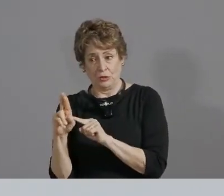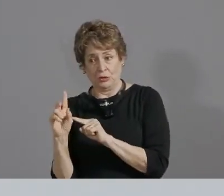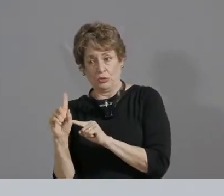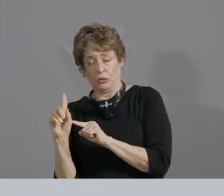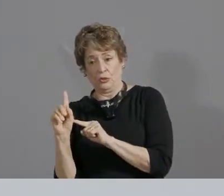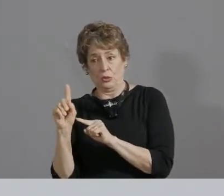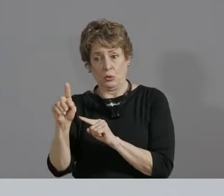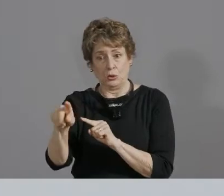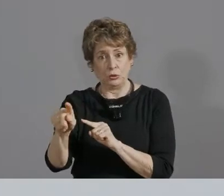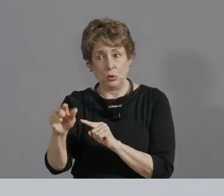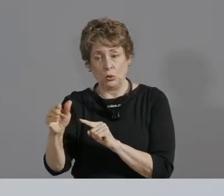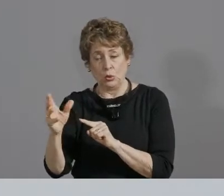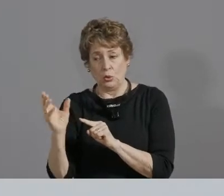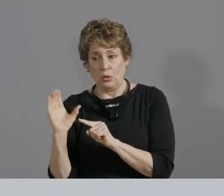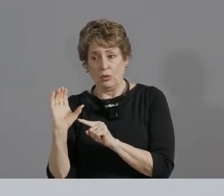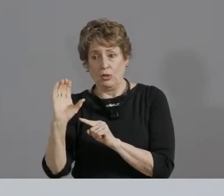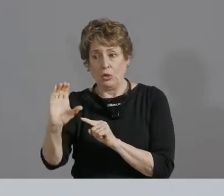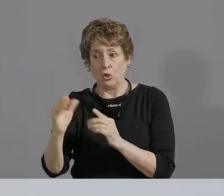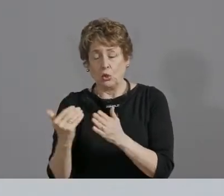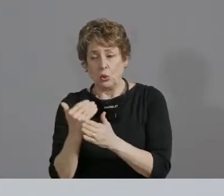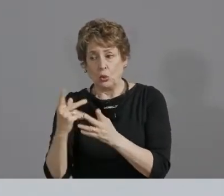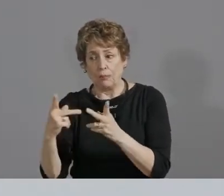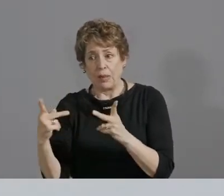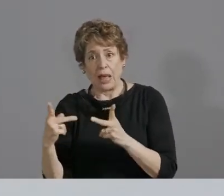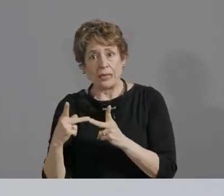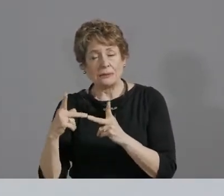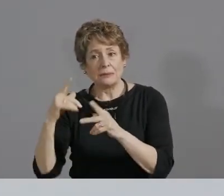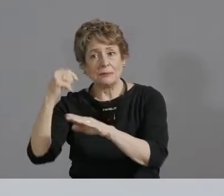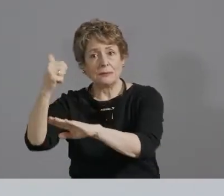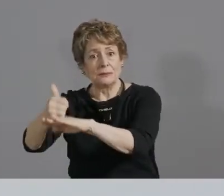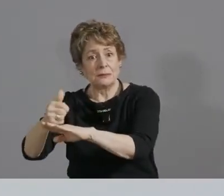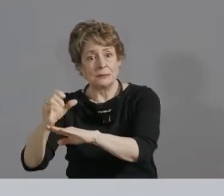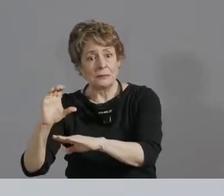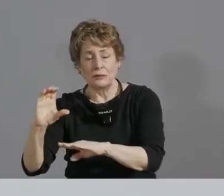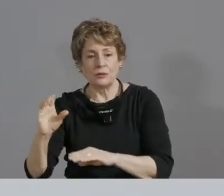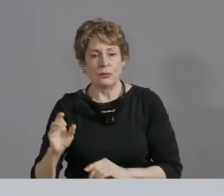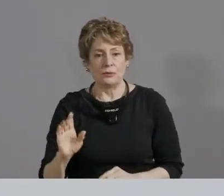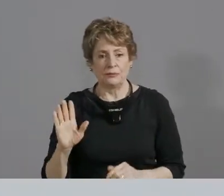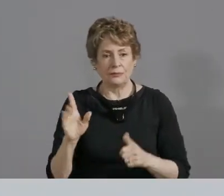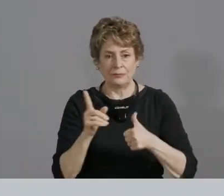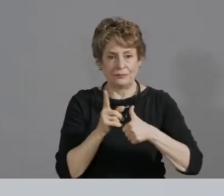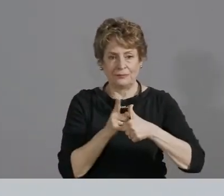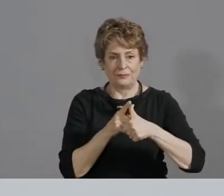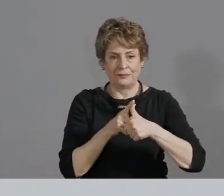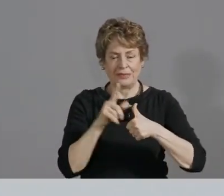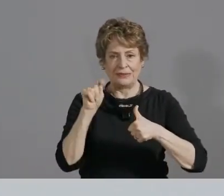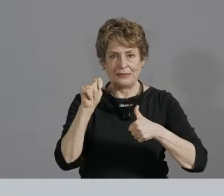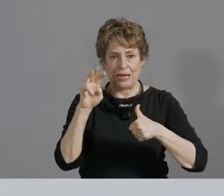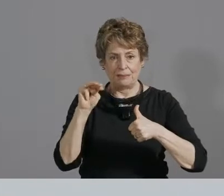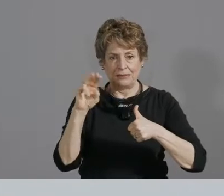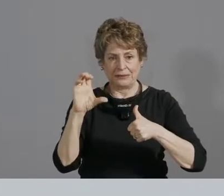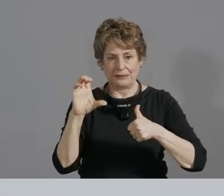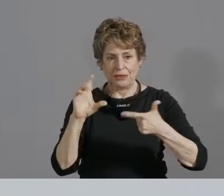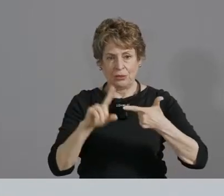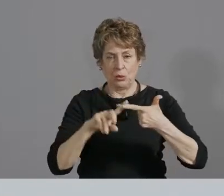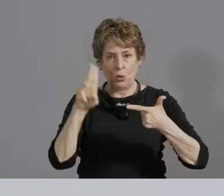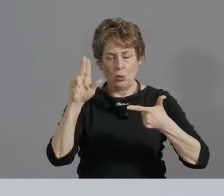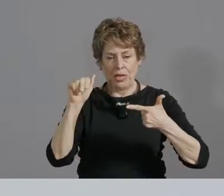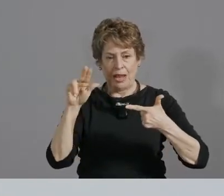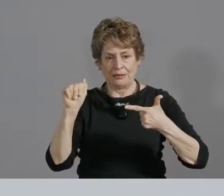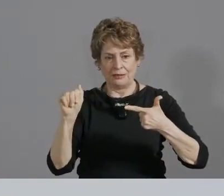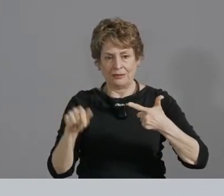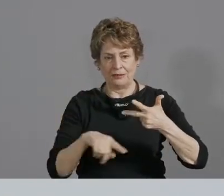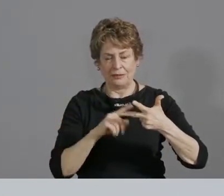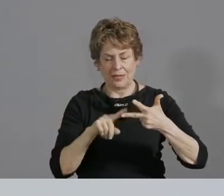be working with TMC, the U of A, and I think there's one other site that gets Pfizer to make sure that they've got the vaccine allocated that